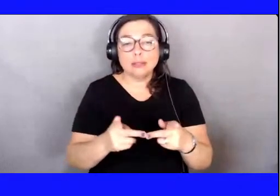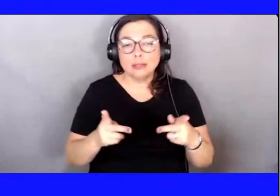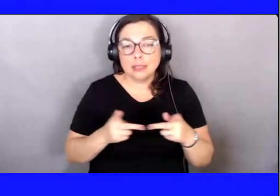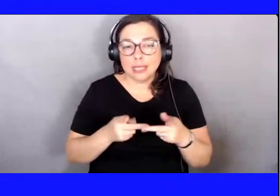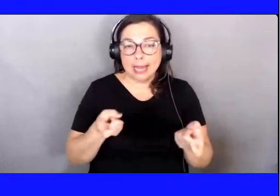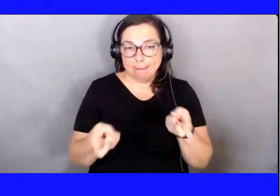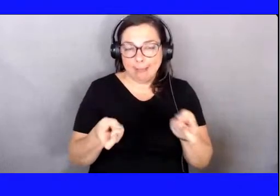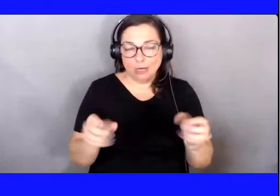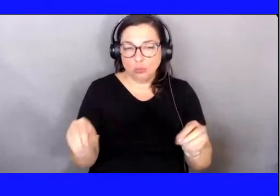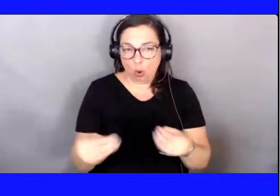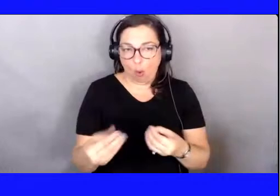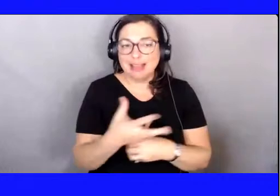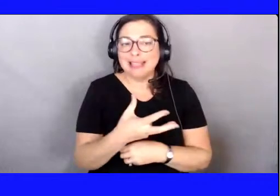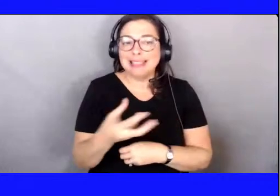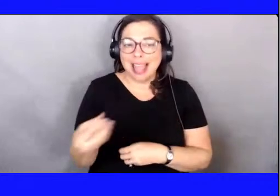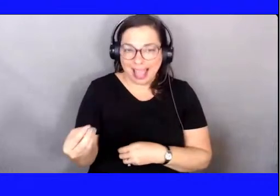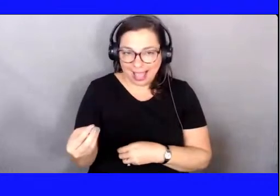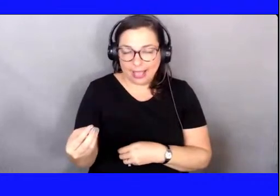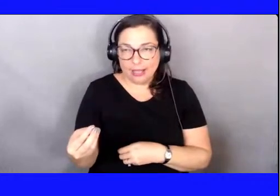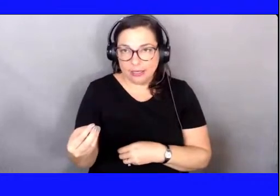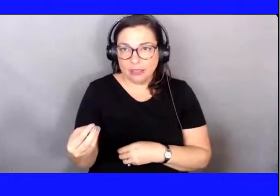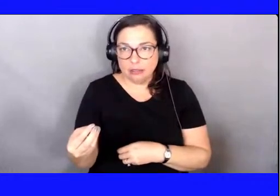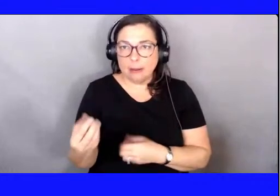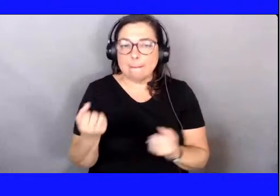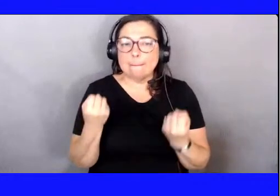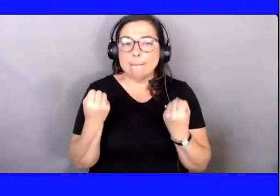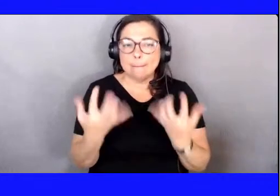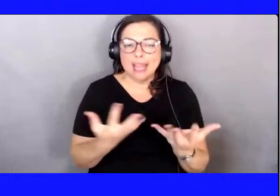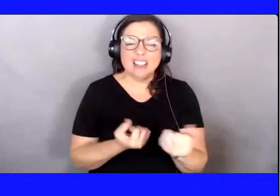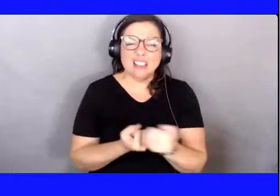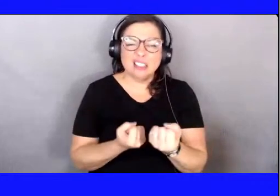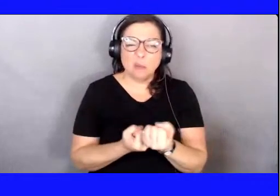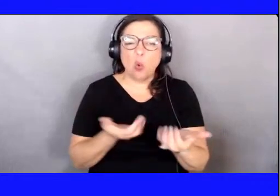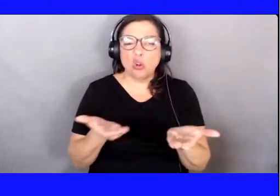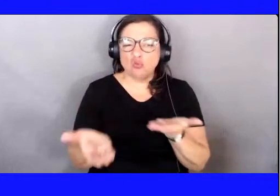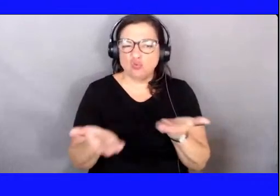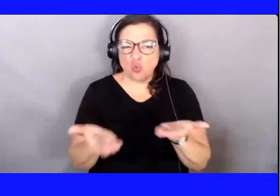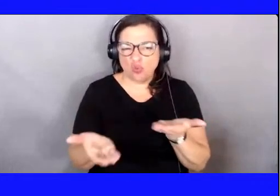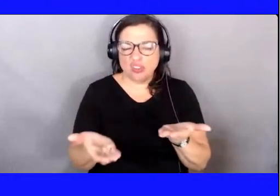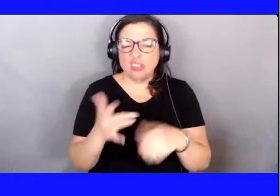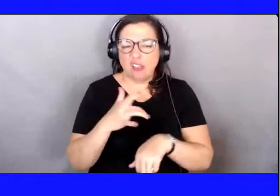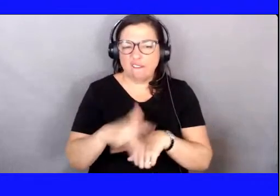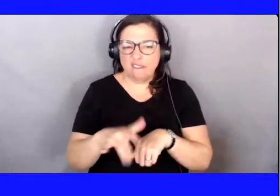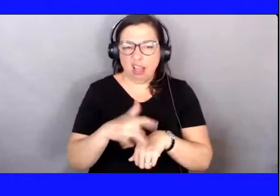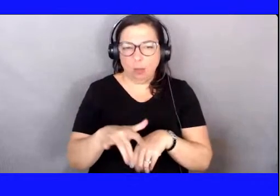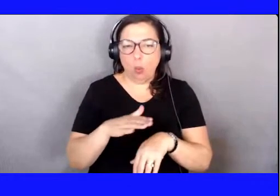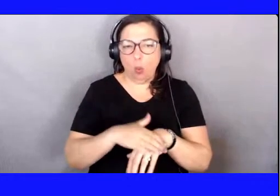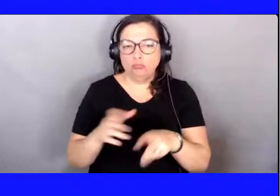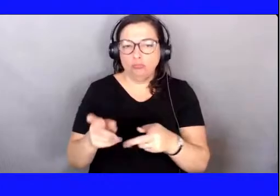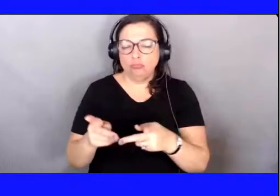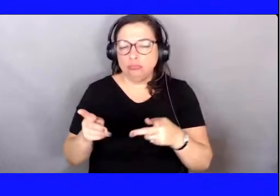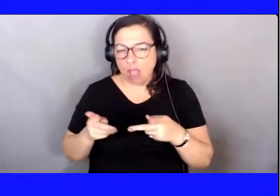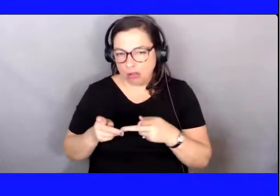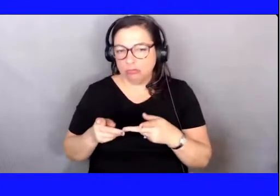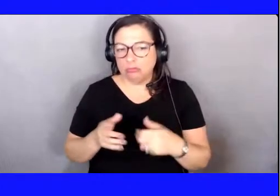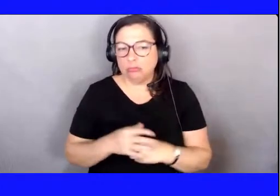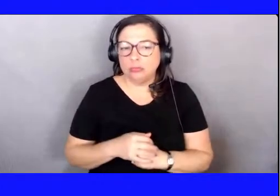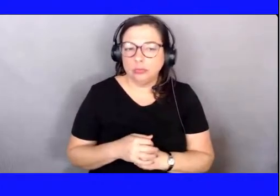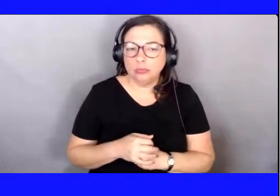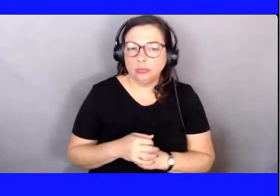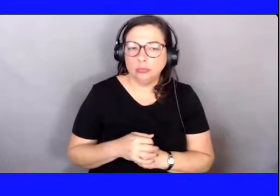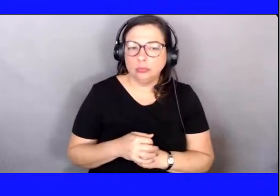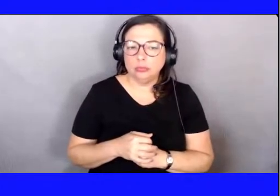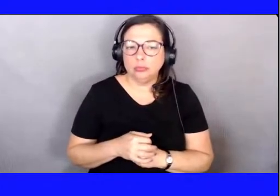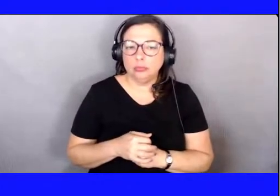and, as explained, on-site supportive service office, supporting our supportive housing